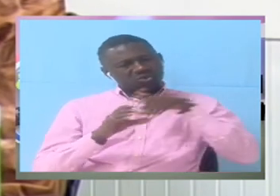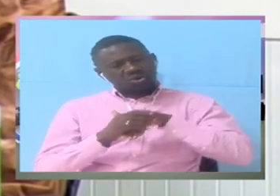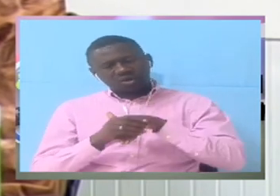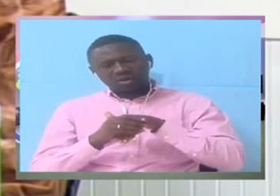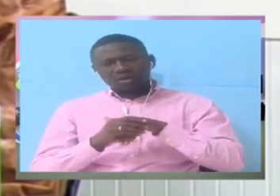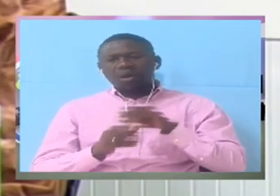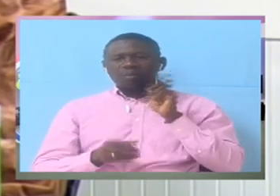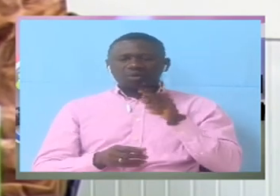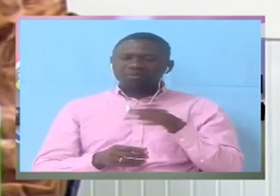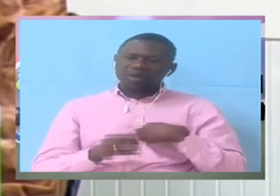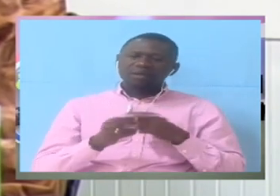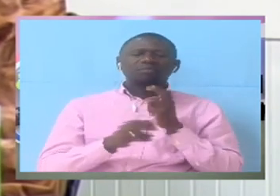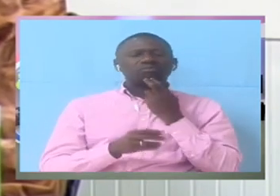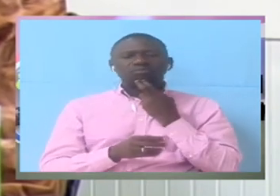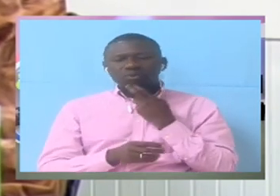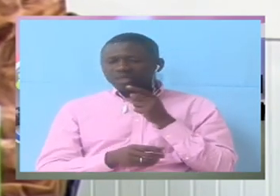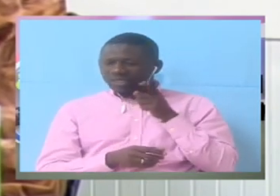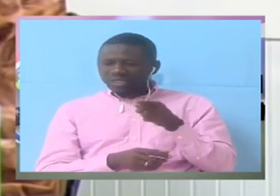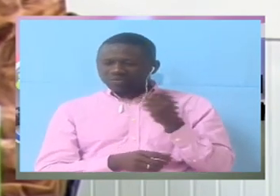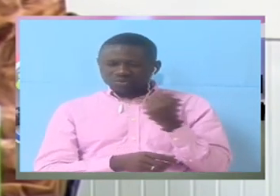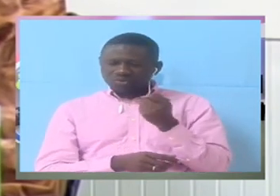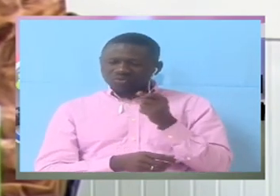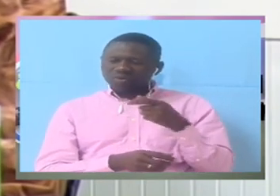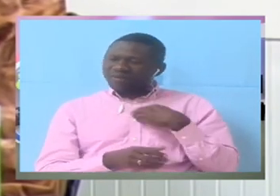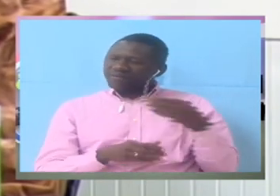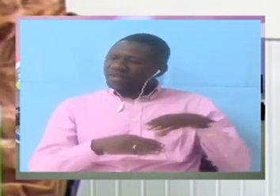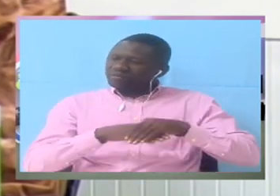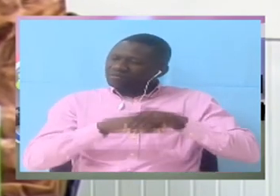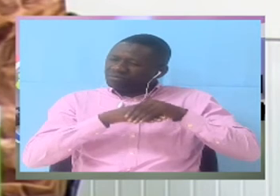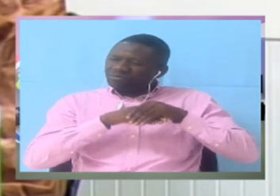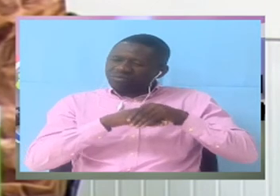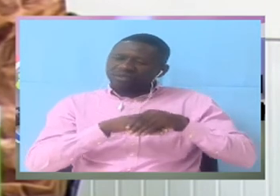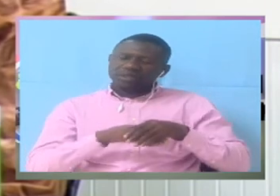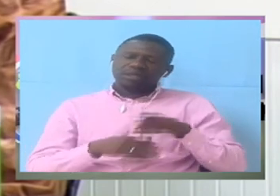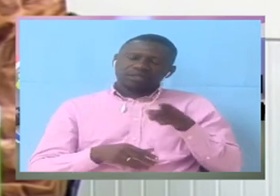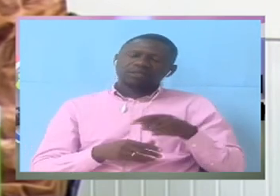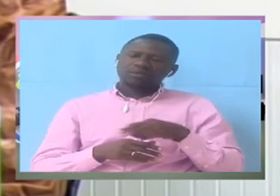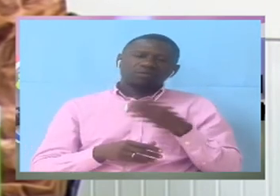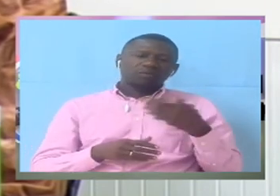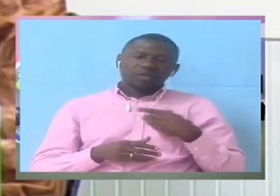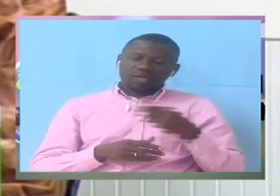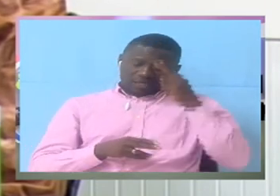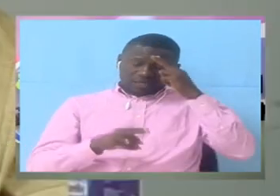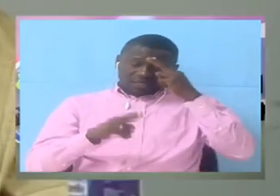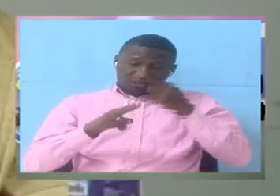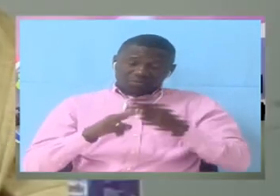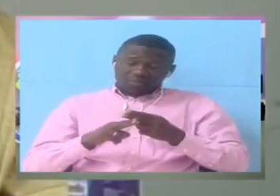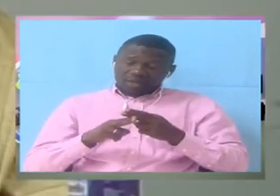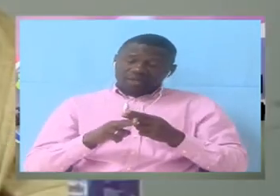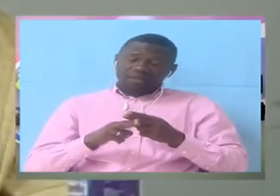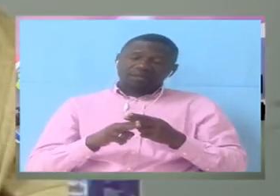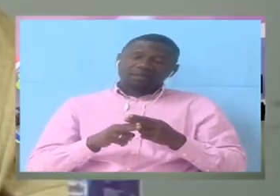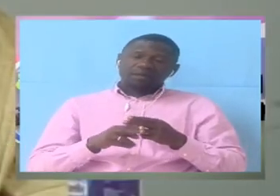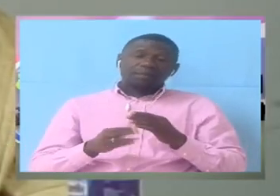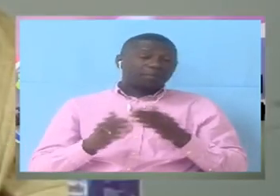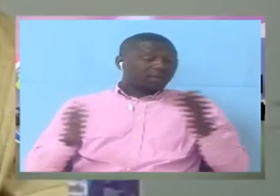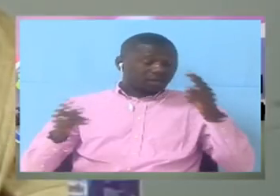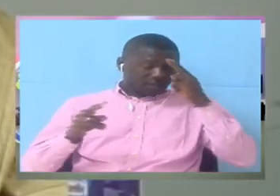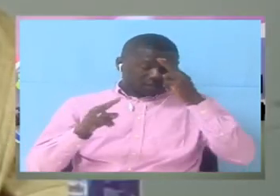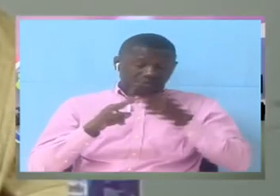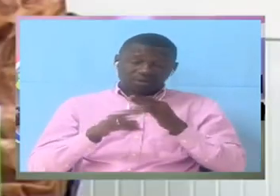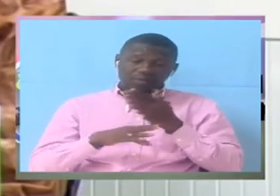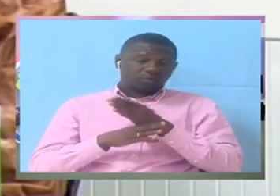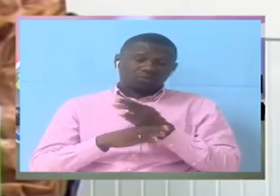because of my niece, because we were very well used to each other, and there was a big respect between